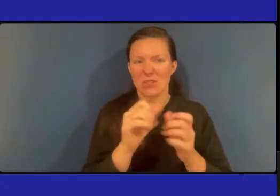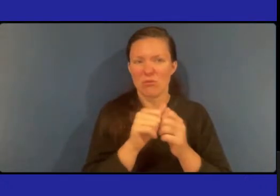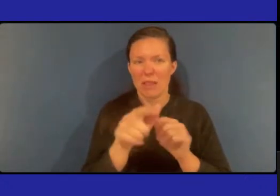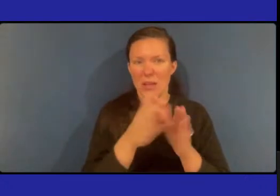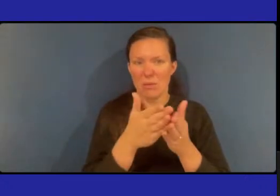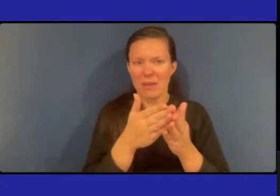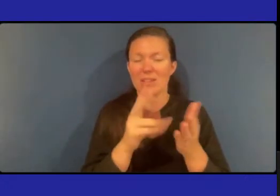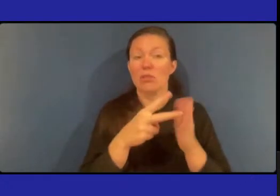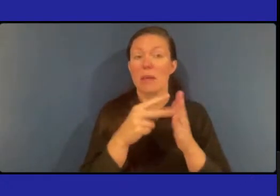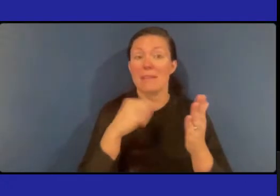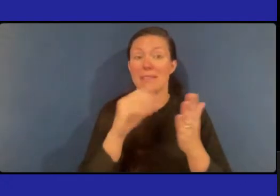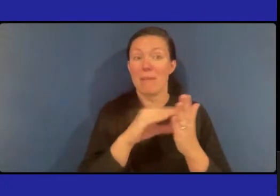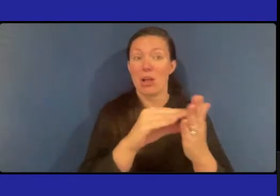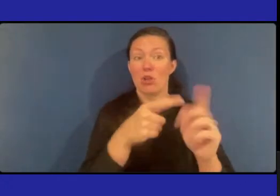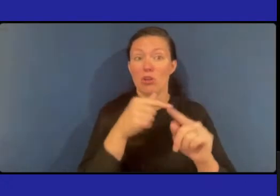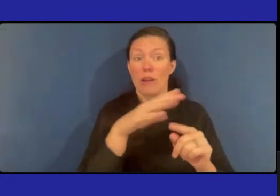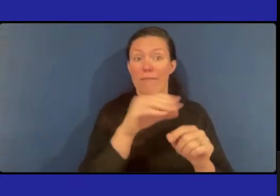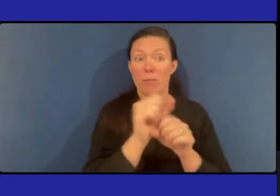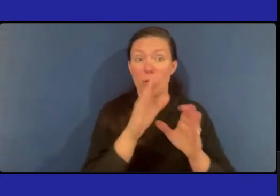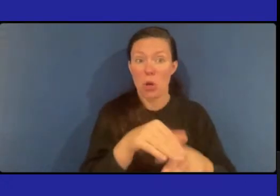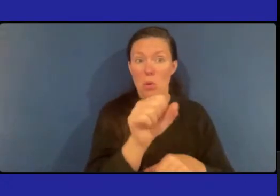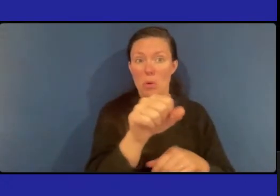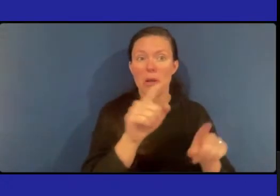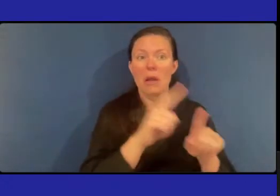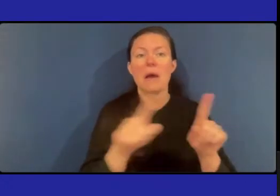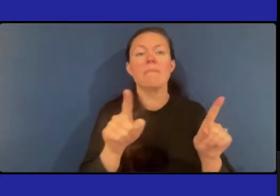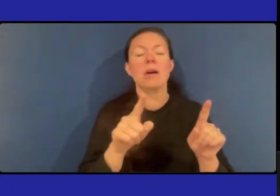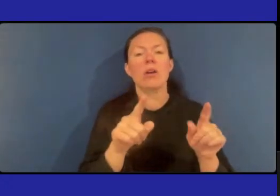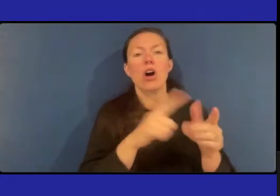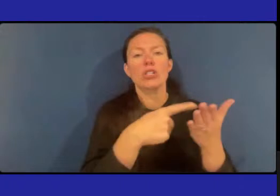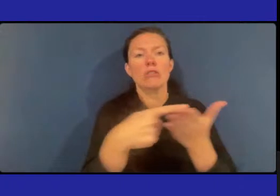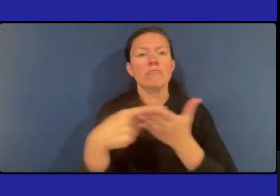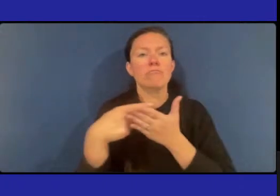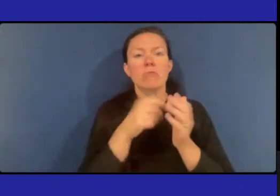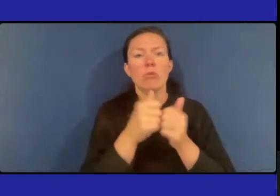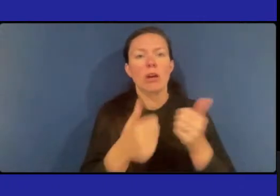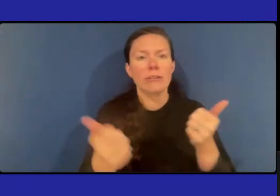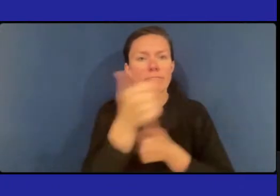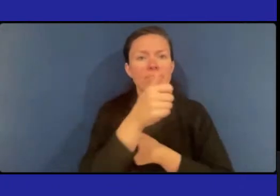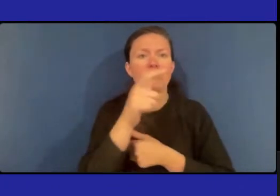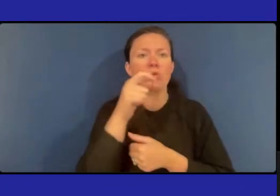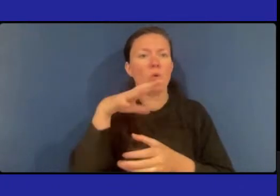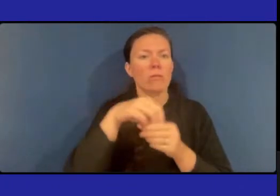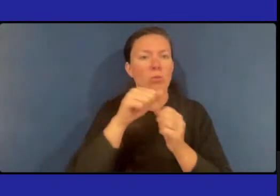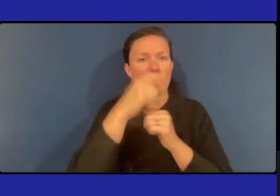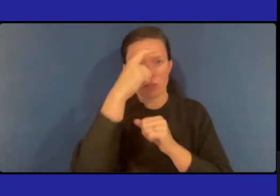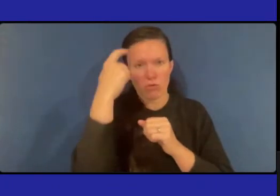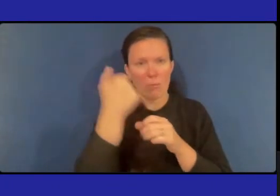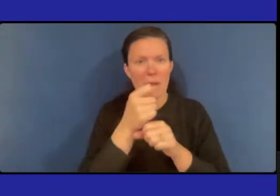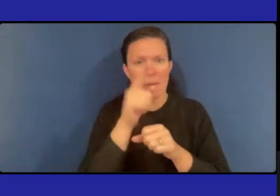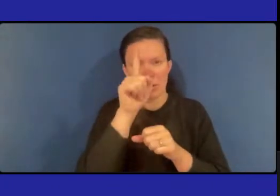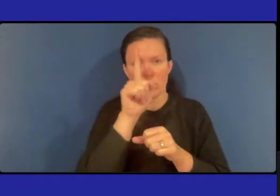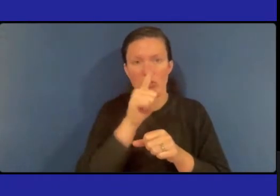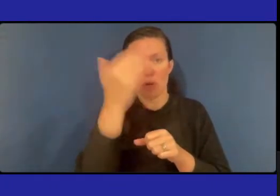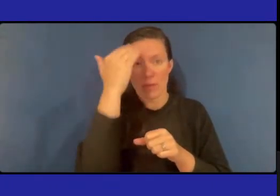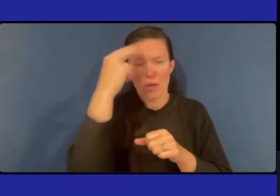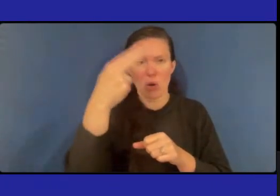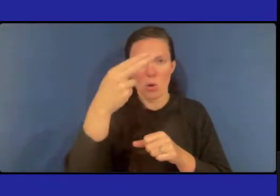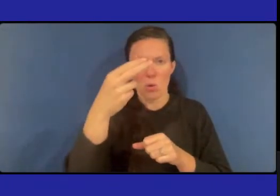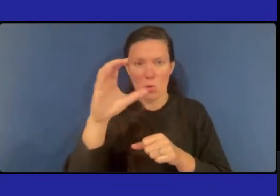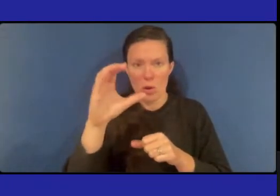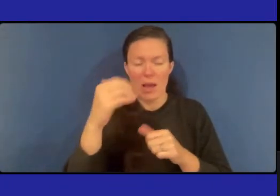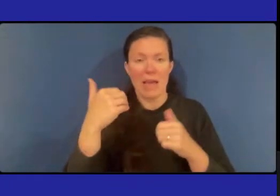learning from our colleagues, but also hobnobbing with the bigwigs of trauma and to make sure that they know that Health and Hospitals is here and has a